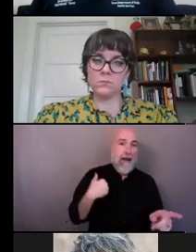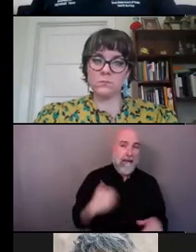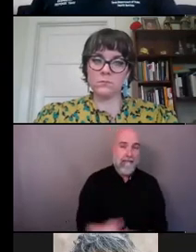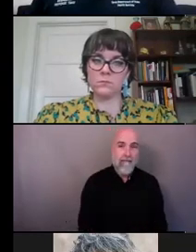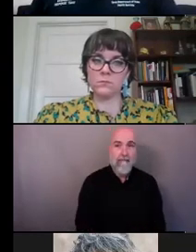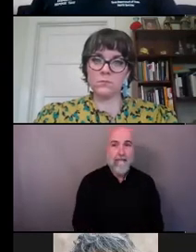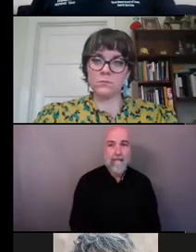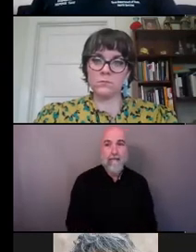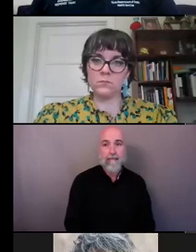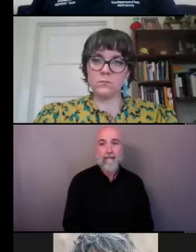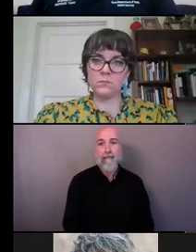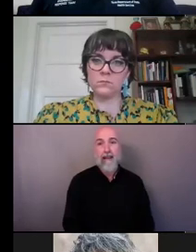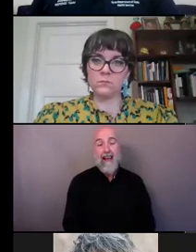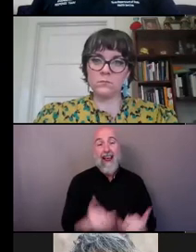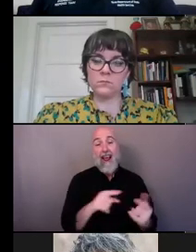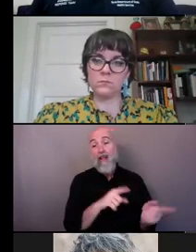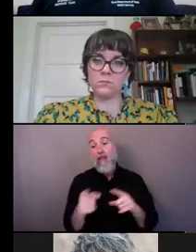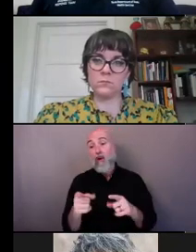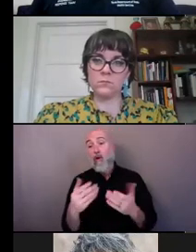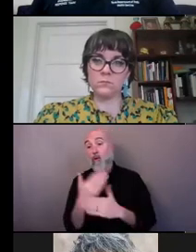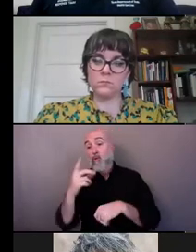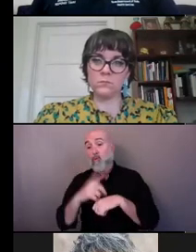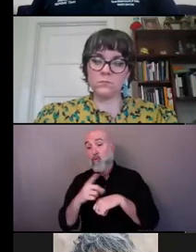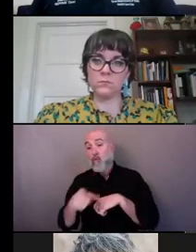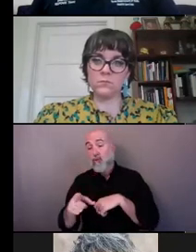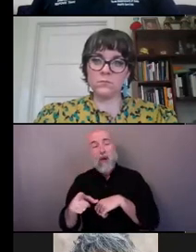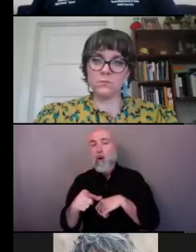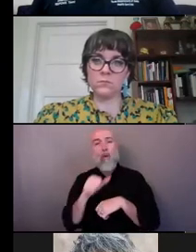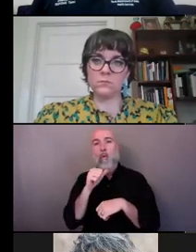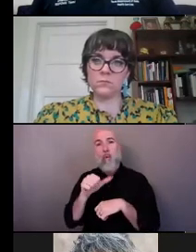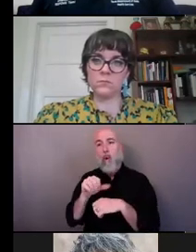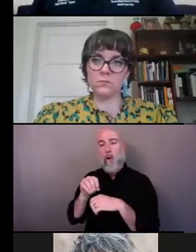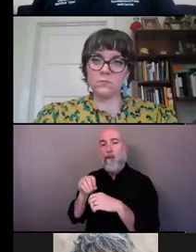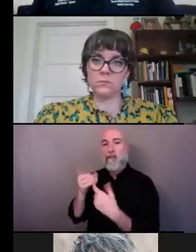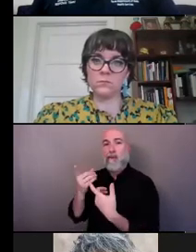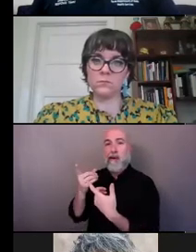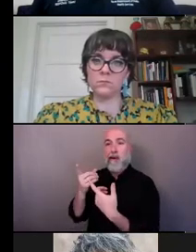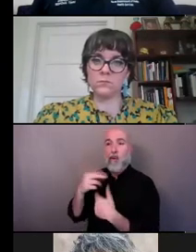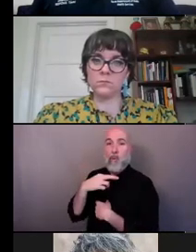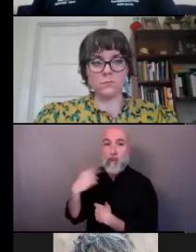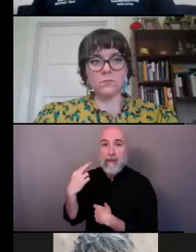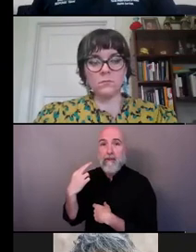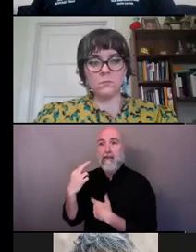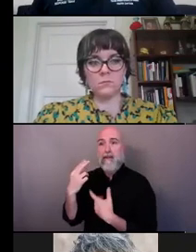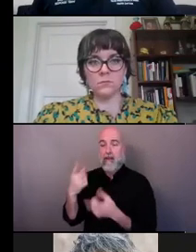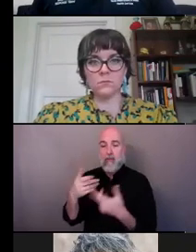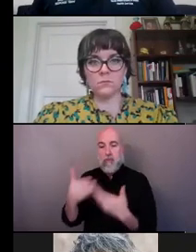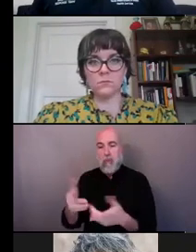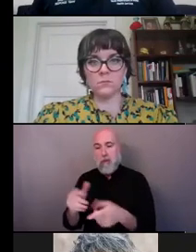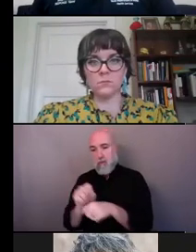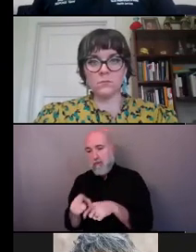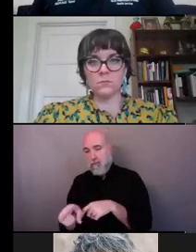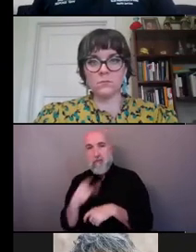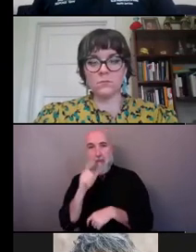the alternative duties would not pose a risk of harm in the event of a failure to obtain a vaccination.